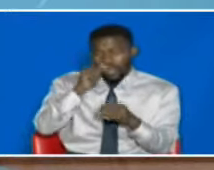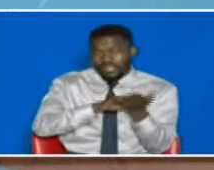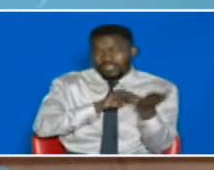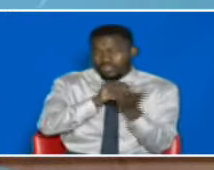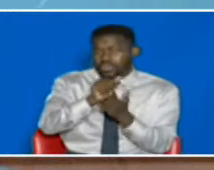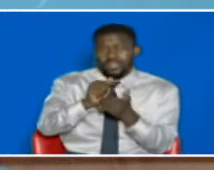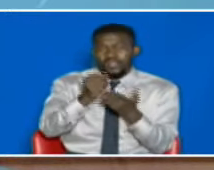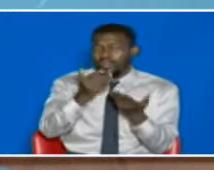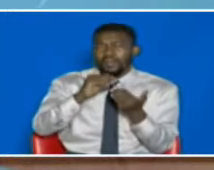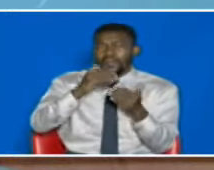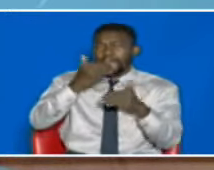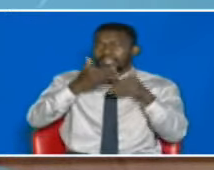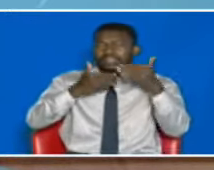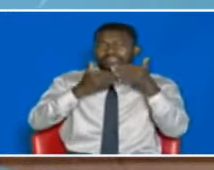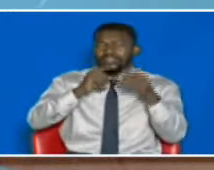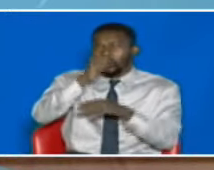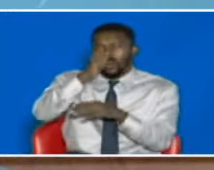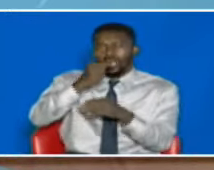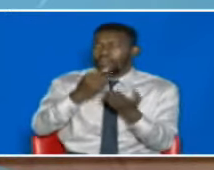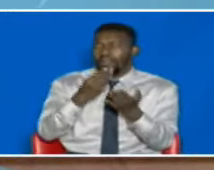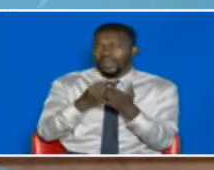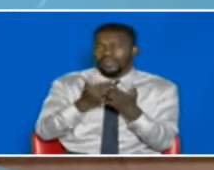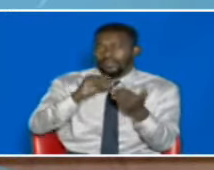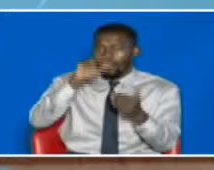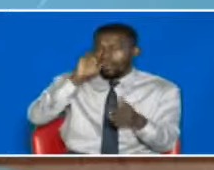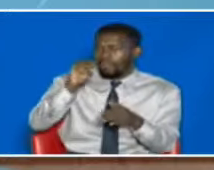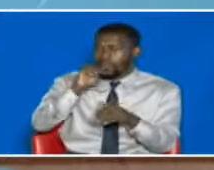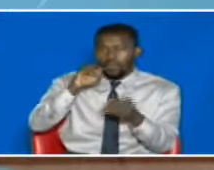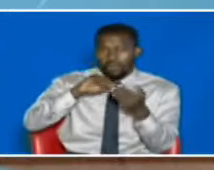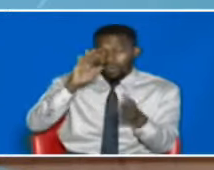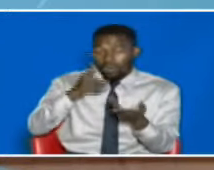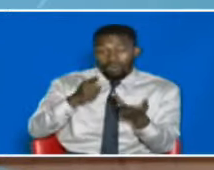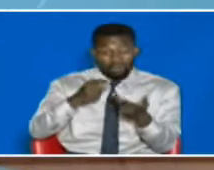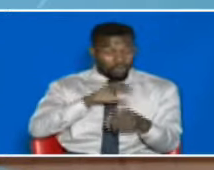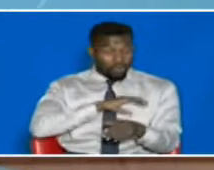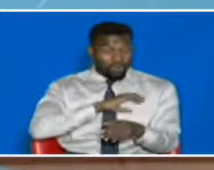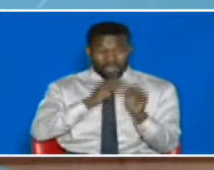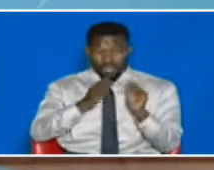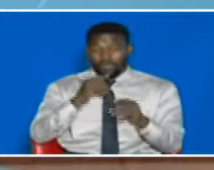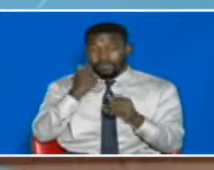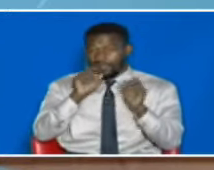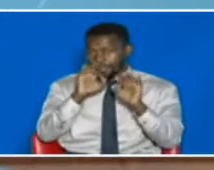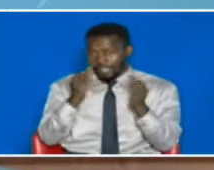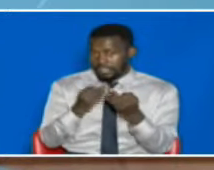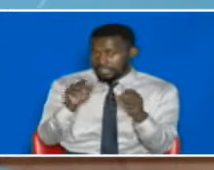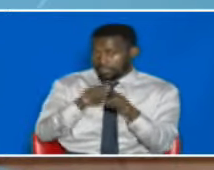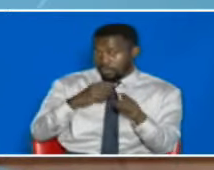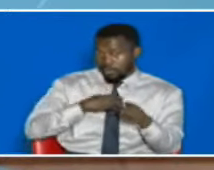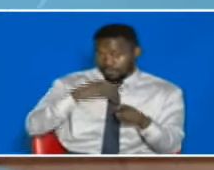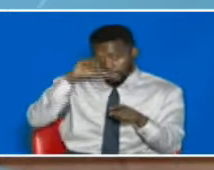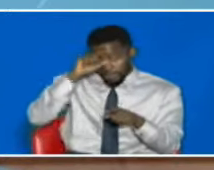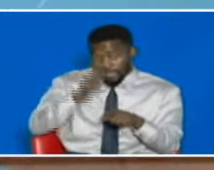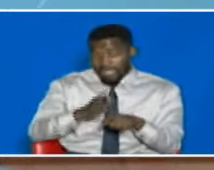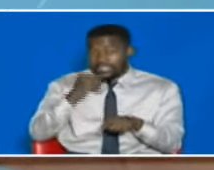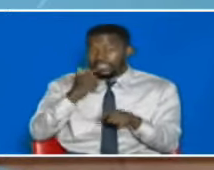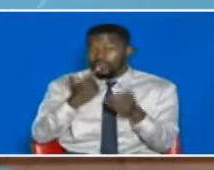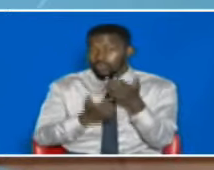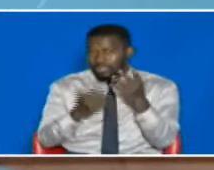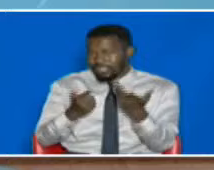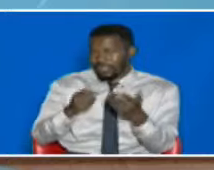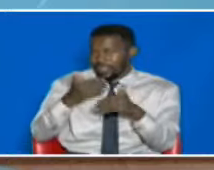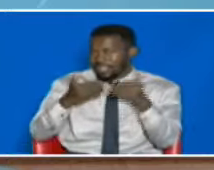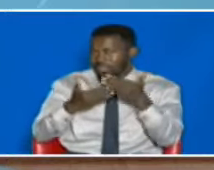shilling commercial building owned by his family. Speaking in Bungoma, Wangamati said the building located along the Malaba